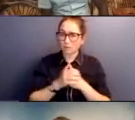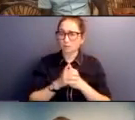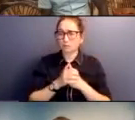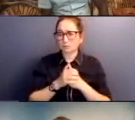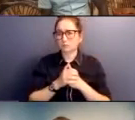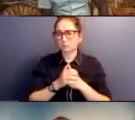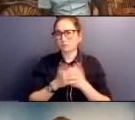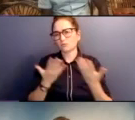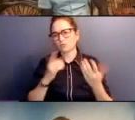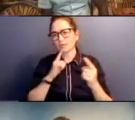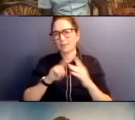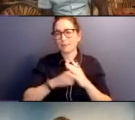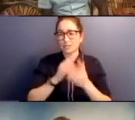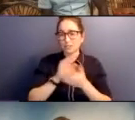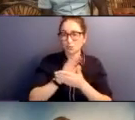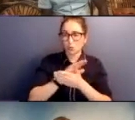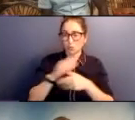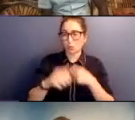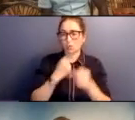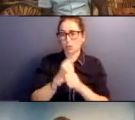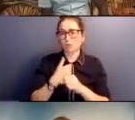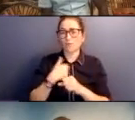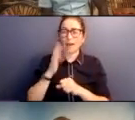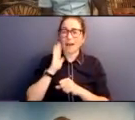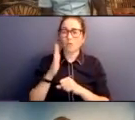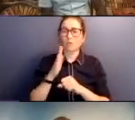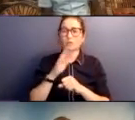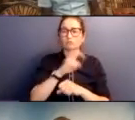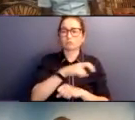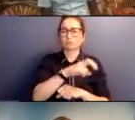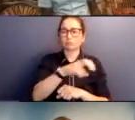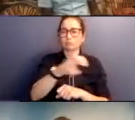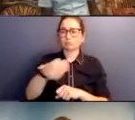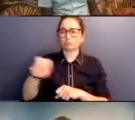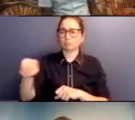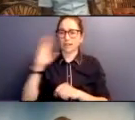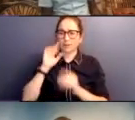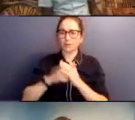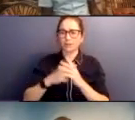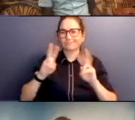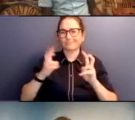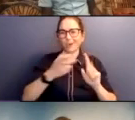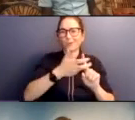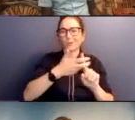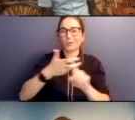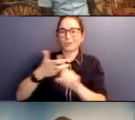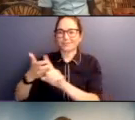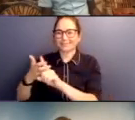In the beginning of the school year, I would go to each class and begin my recruiting